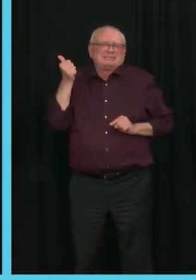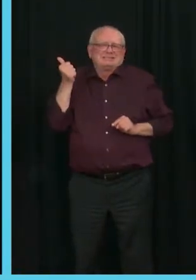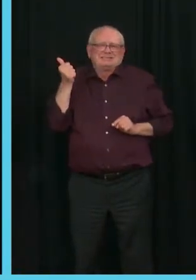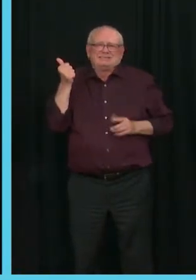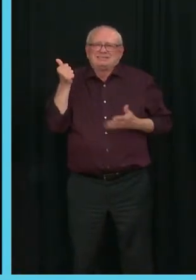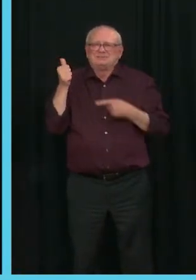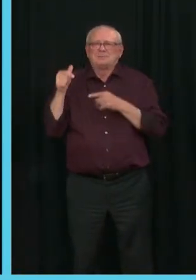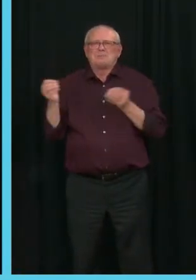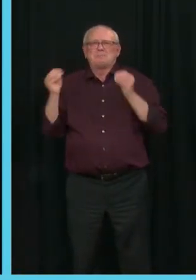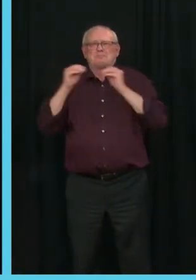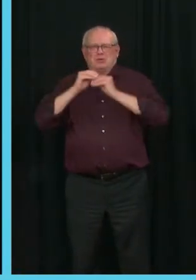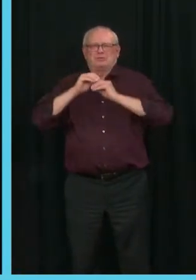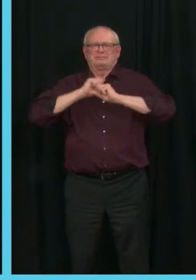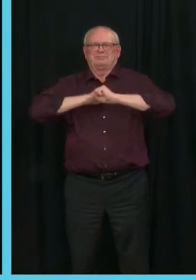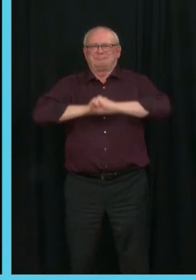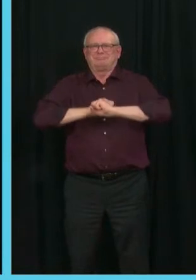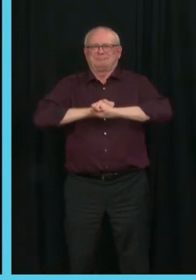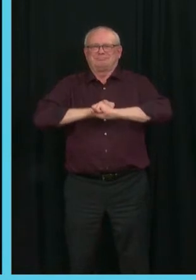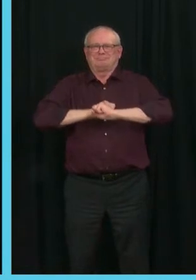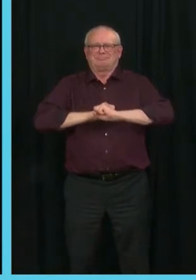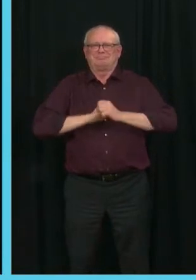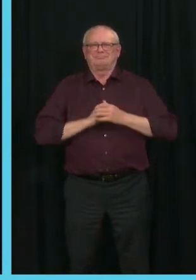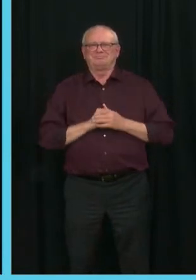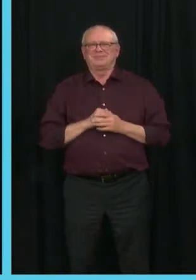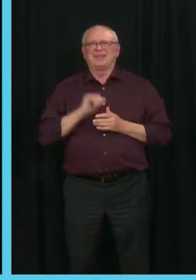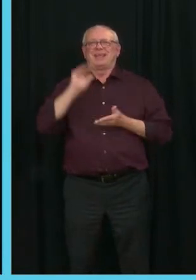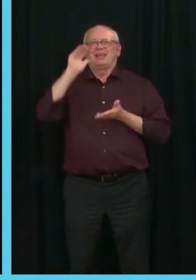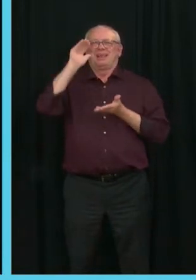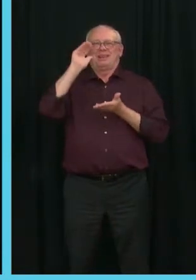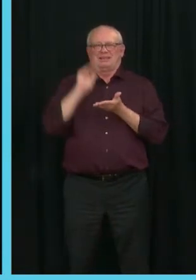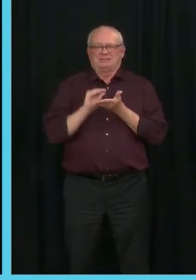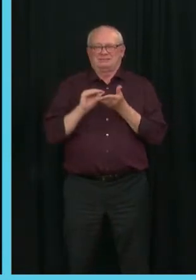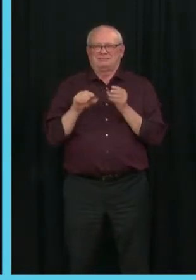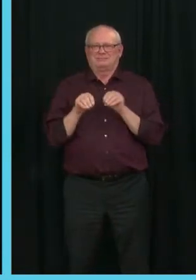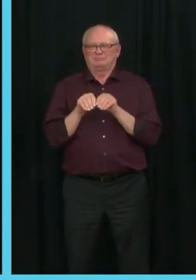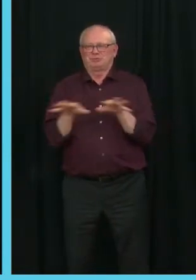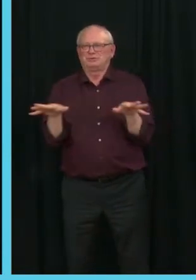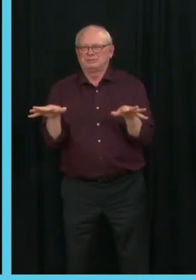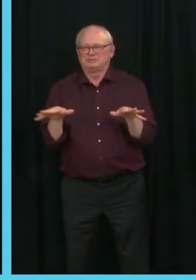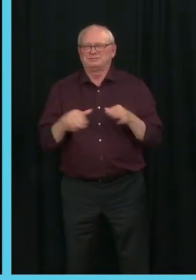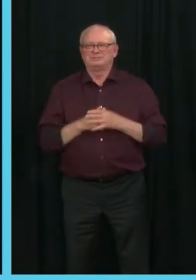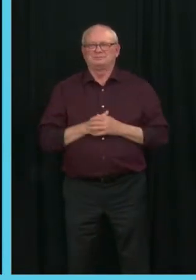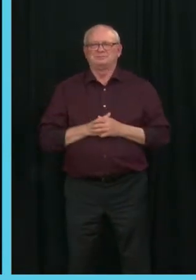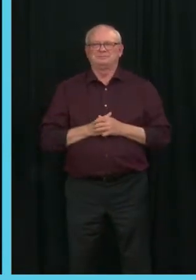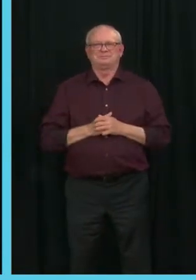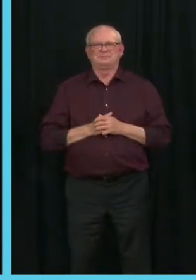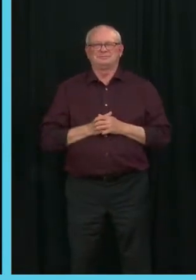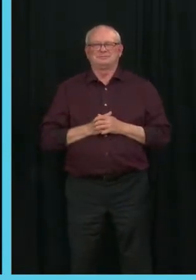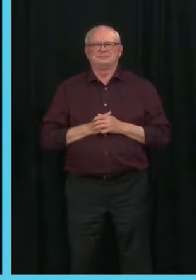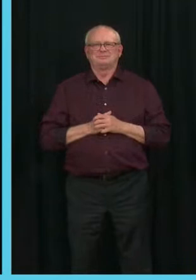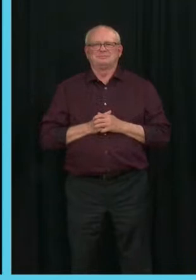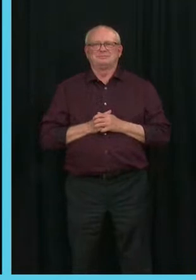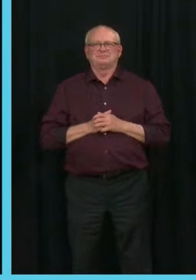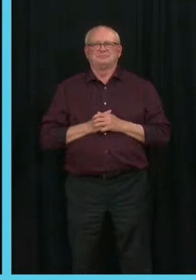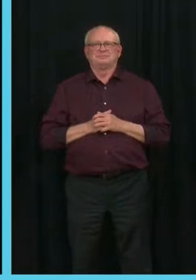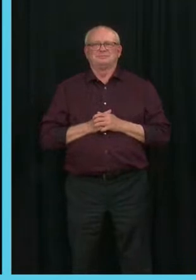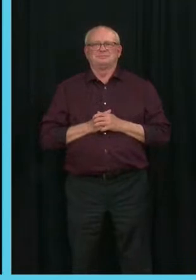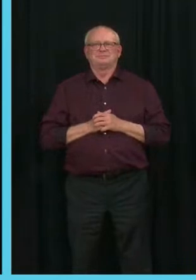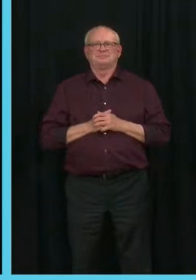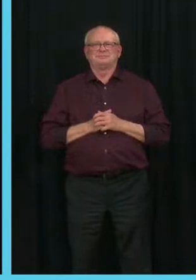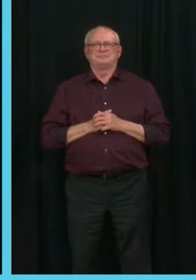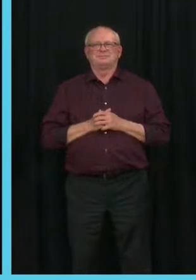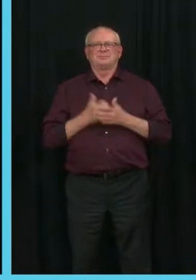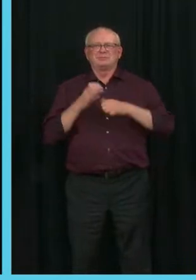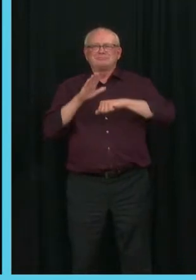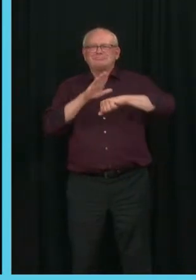COVID-19 and of spreading it to those around you. I also want to stress that our vaccine program includes Albertans who received